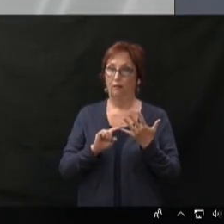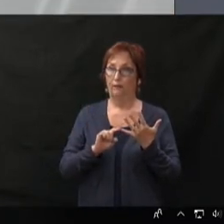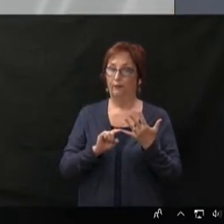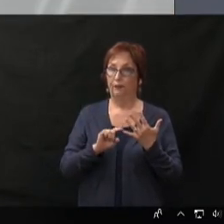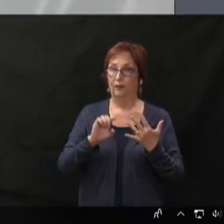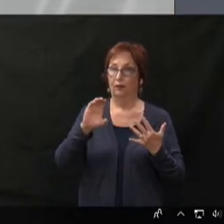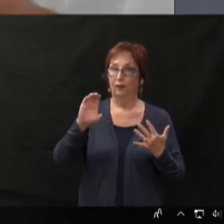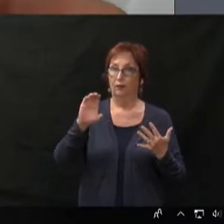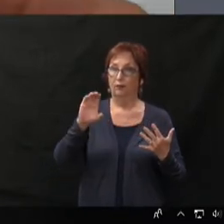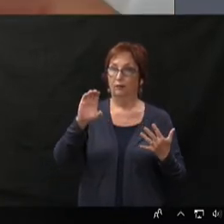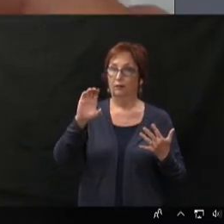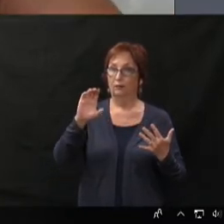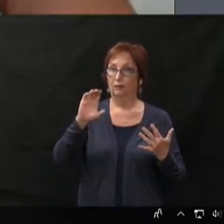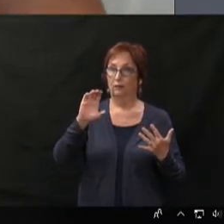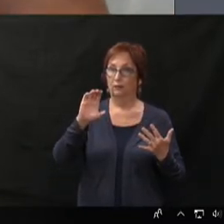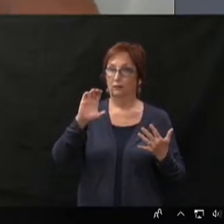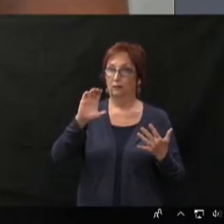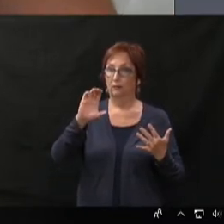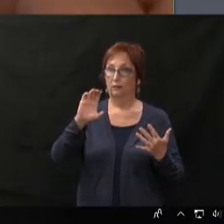Coal.